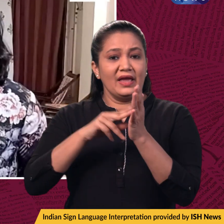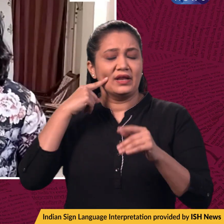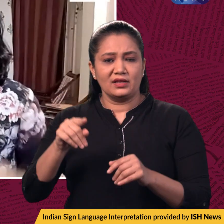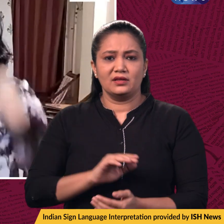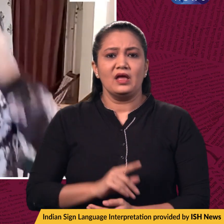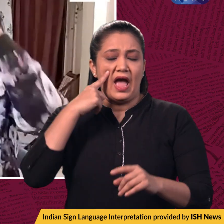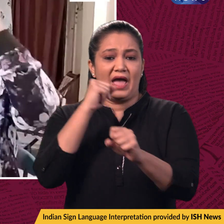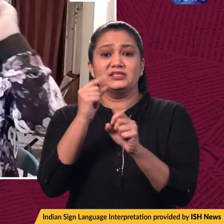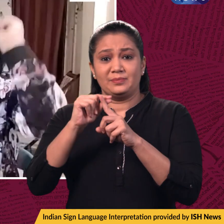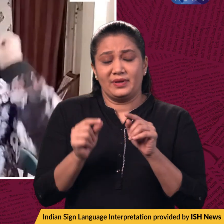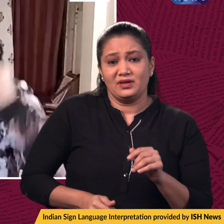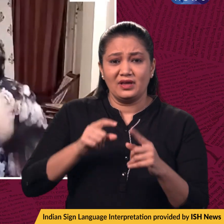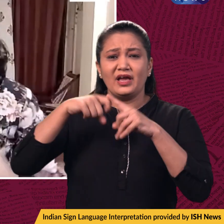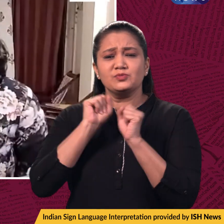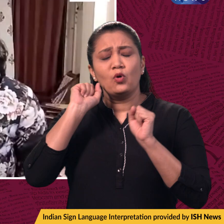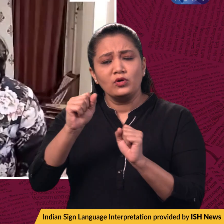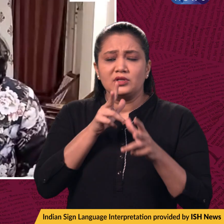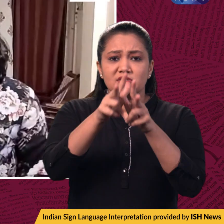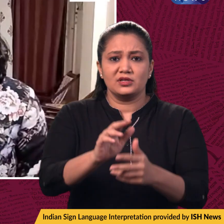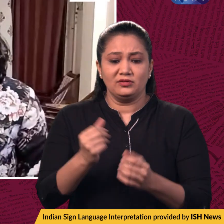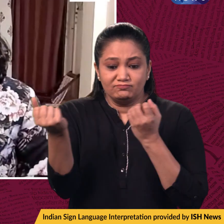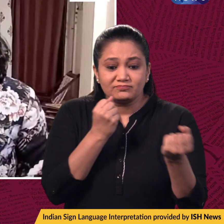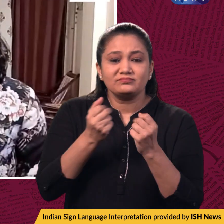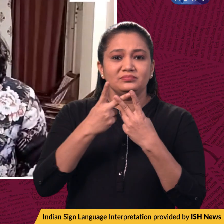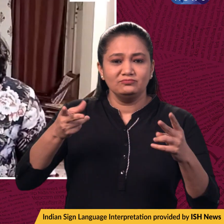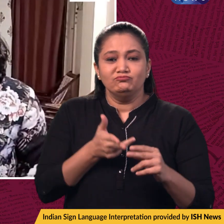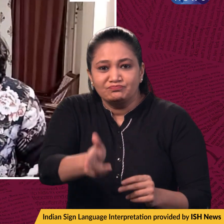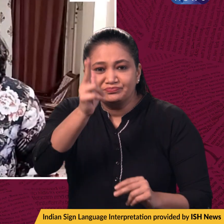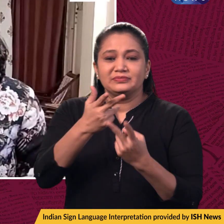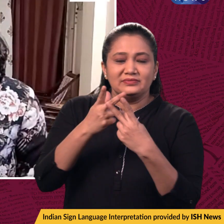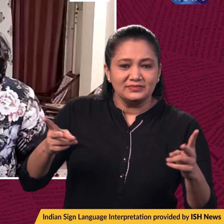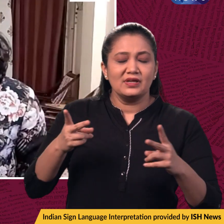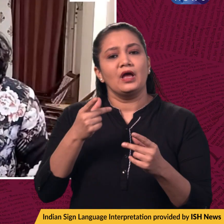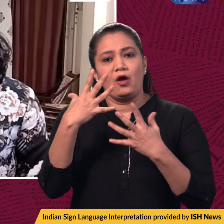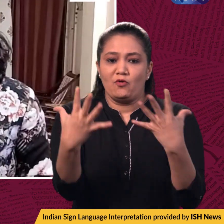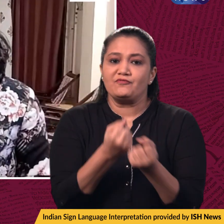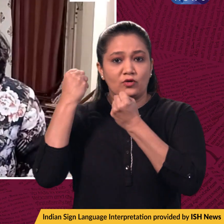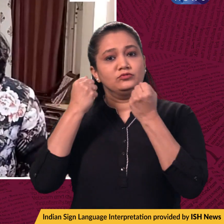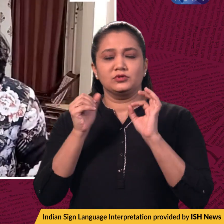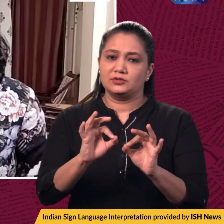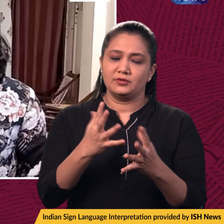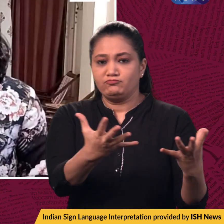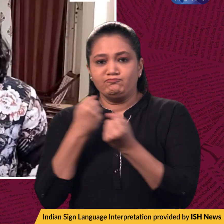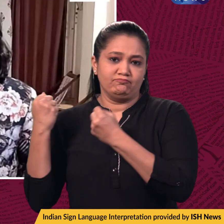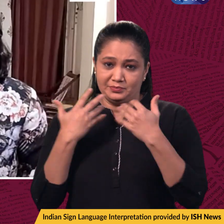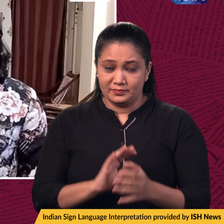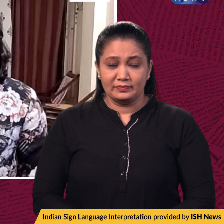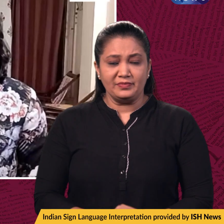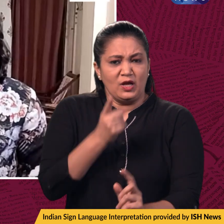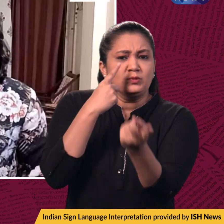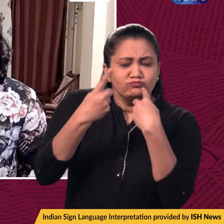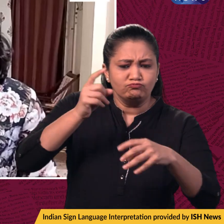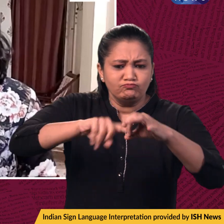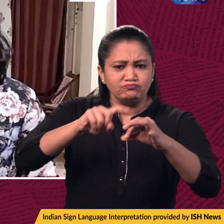the IGP of Kashmir has said, and I quote, "Vehicles used in the commission of crime have also been seized. During